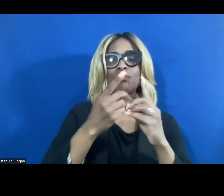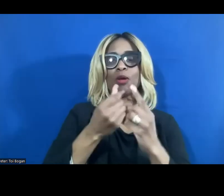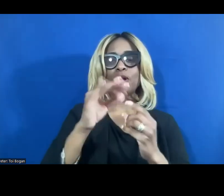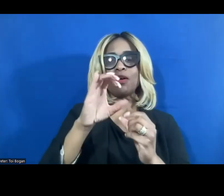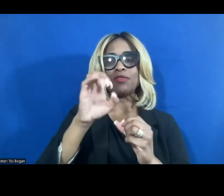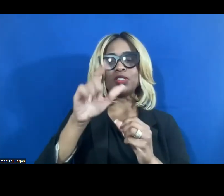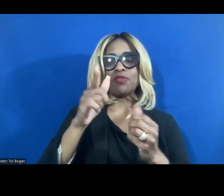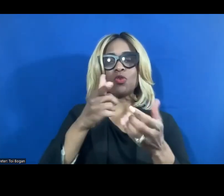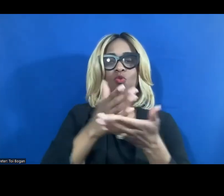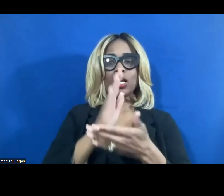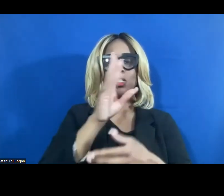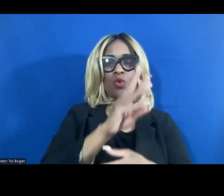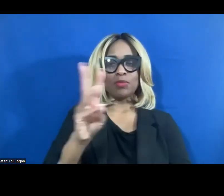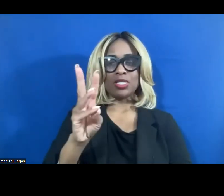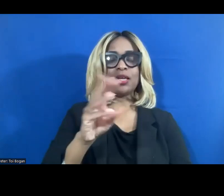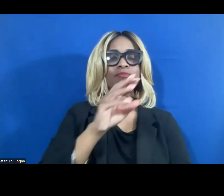at